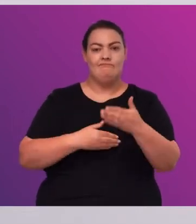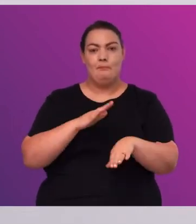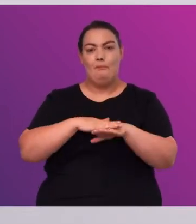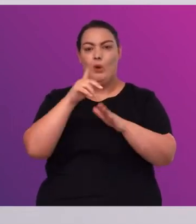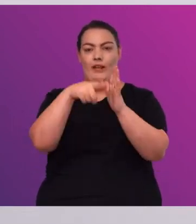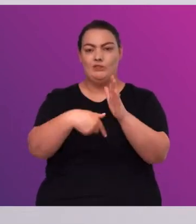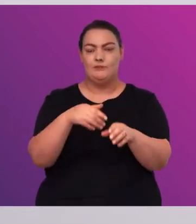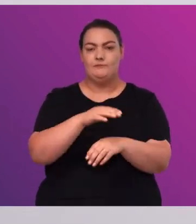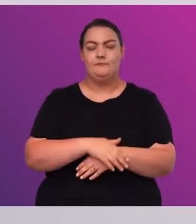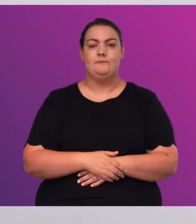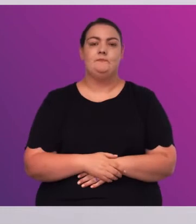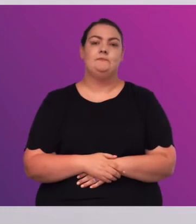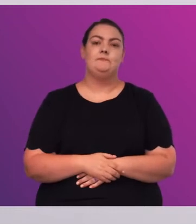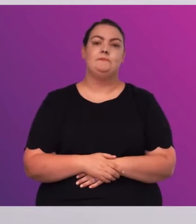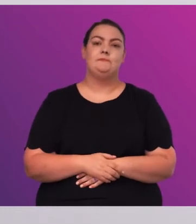video.